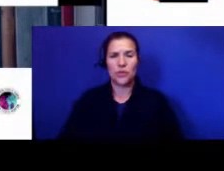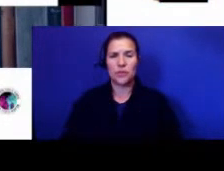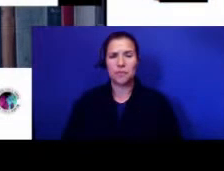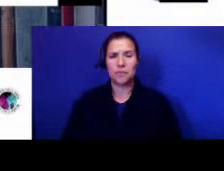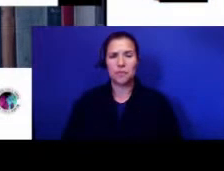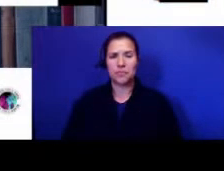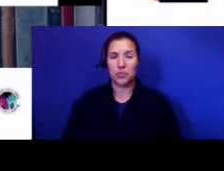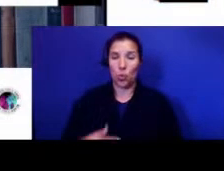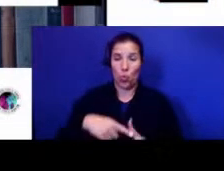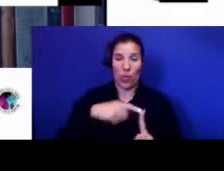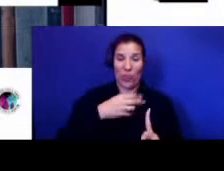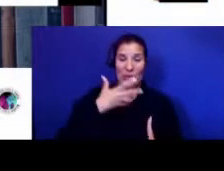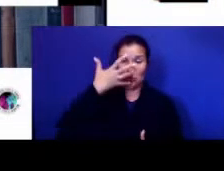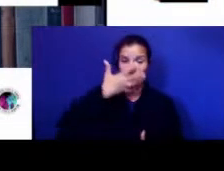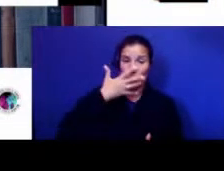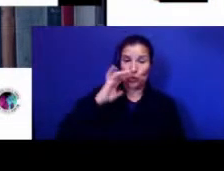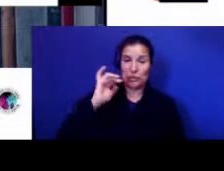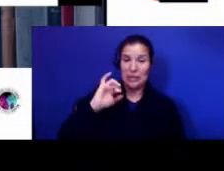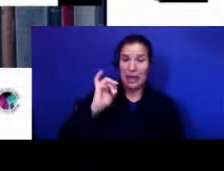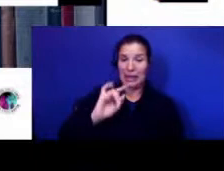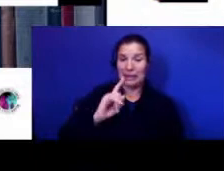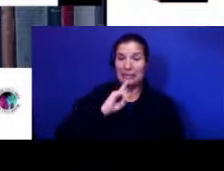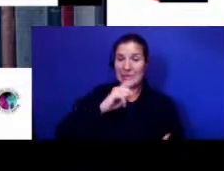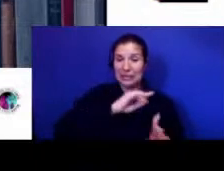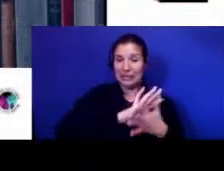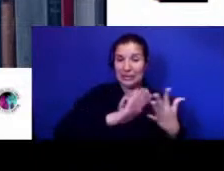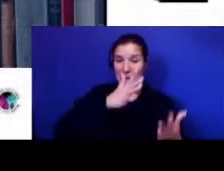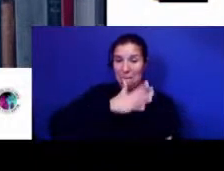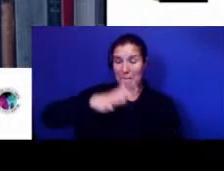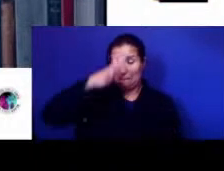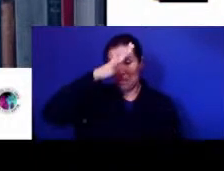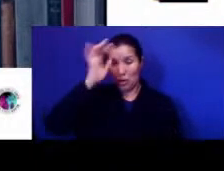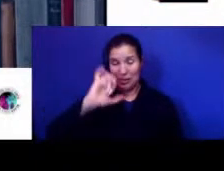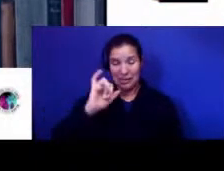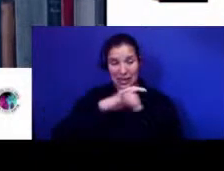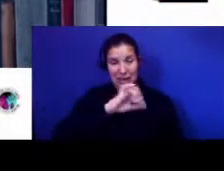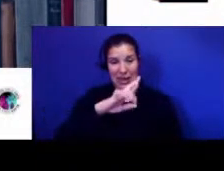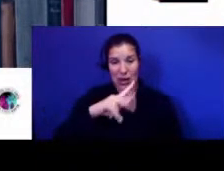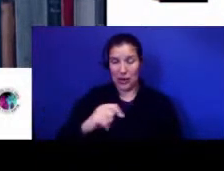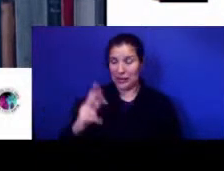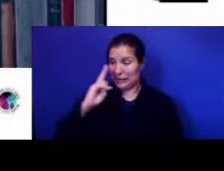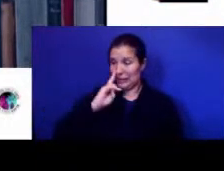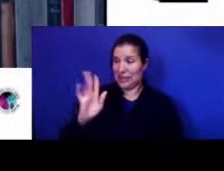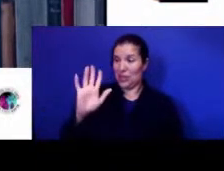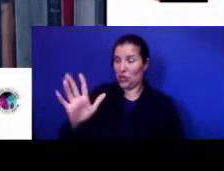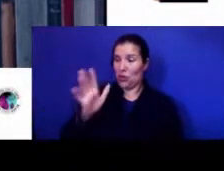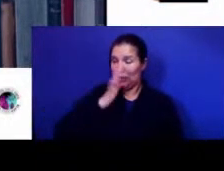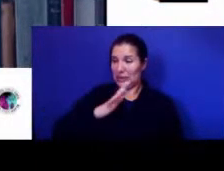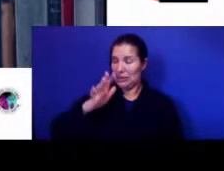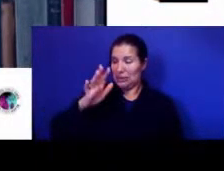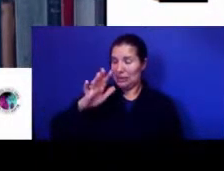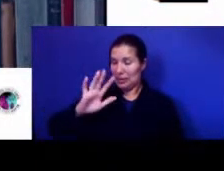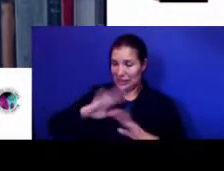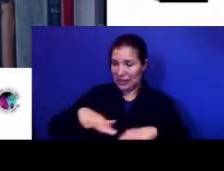What this looks like in our schools is parents like Erica seeing their kids experience harm versus help.